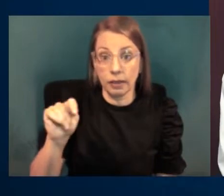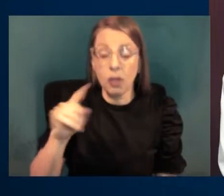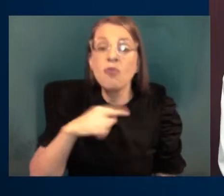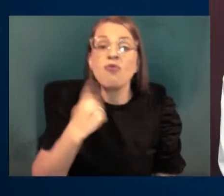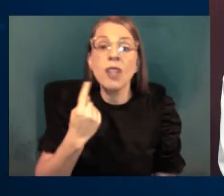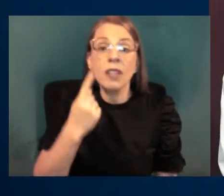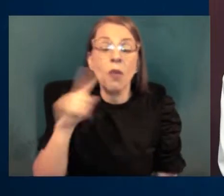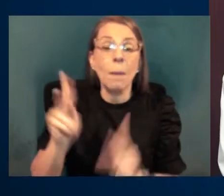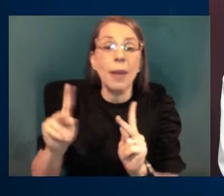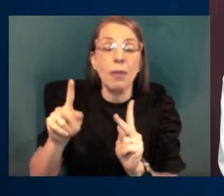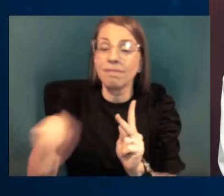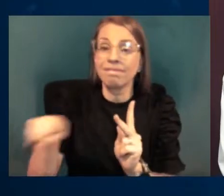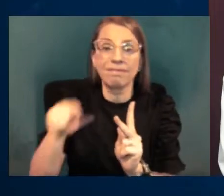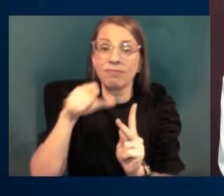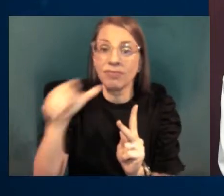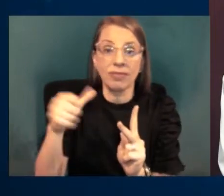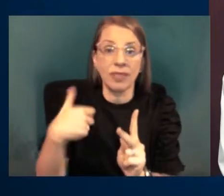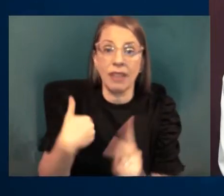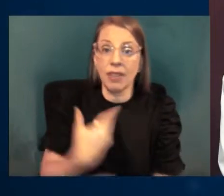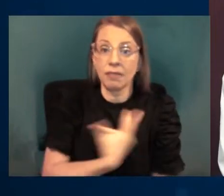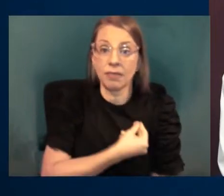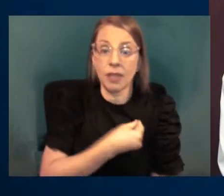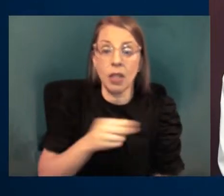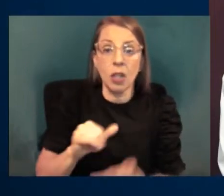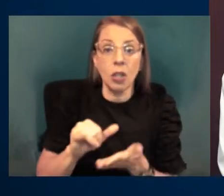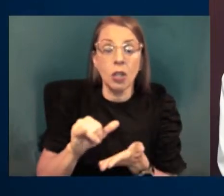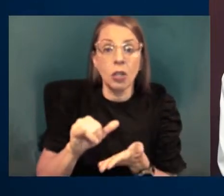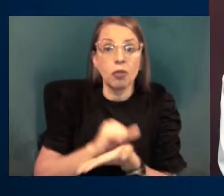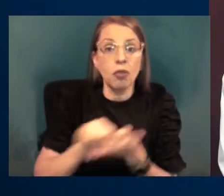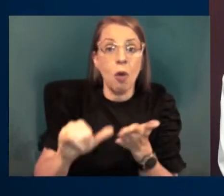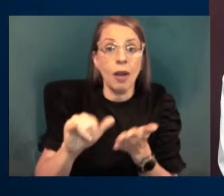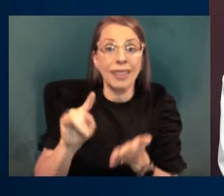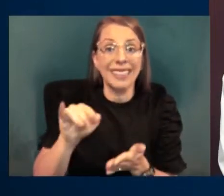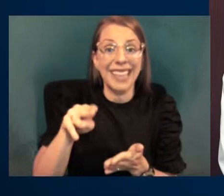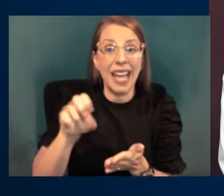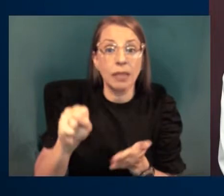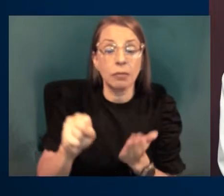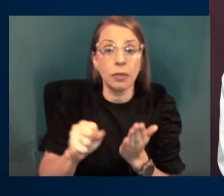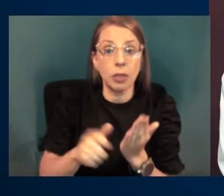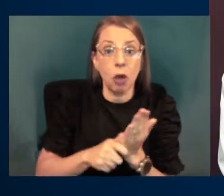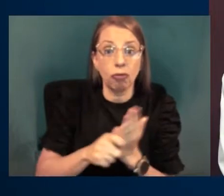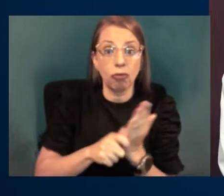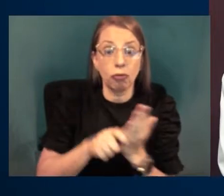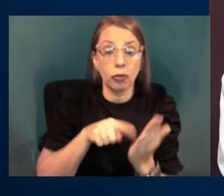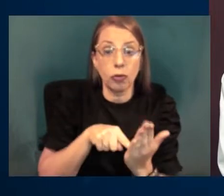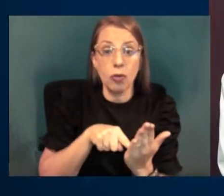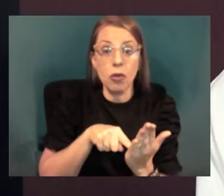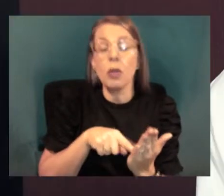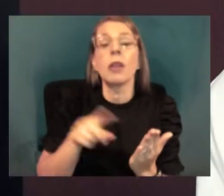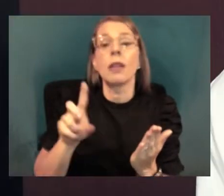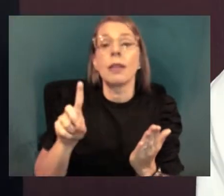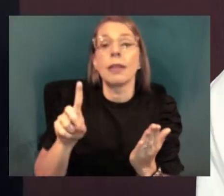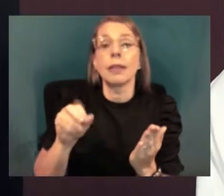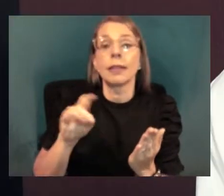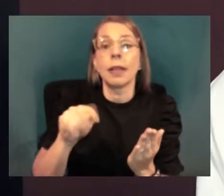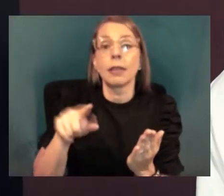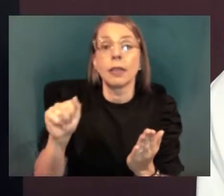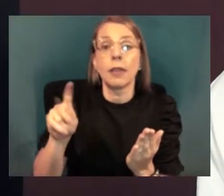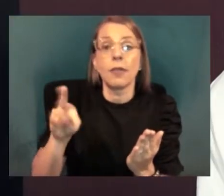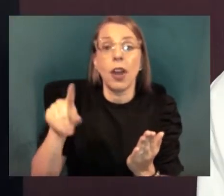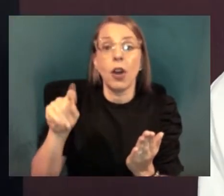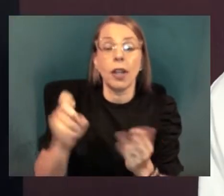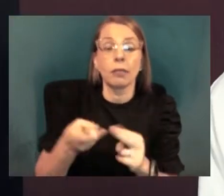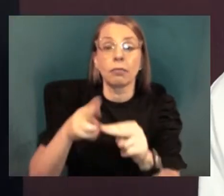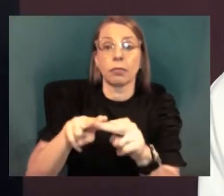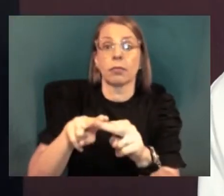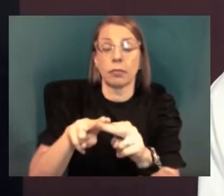There was one article today in the New York Times I was looking at that was talking about the rise of the Delta variant. What does it mean for the United States? They were pointing out that some states